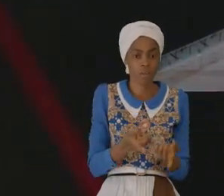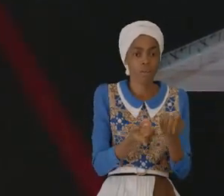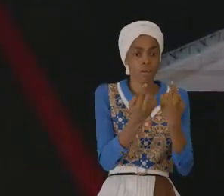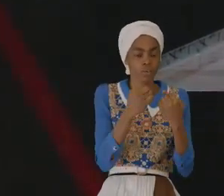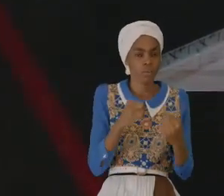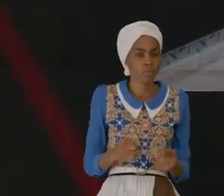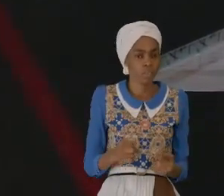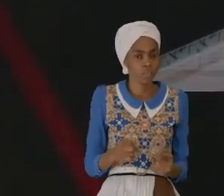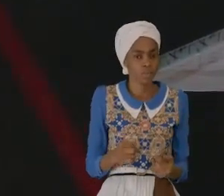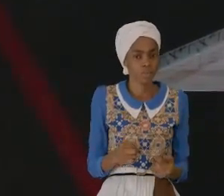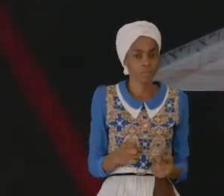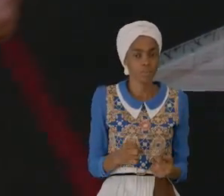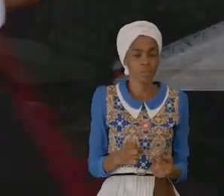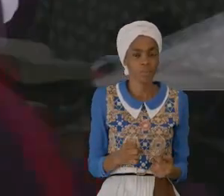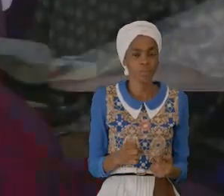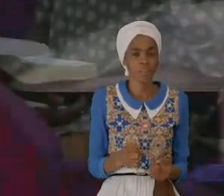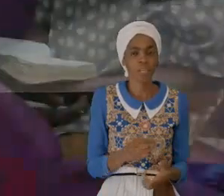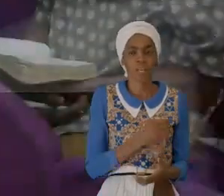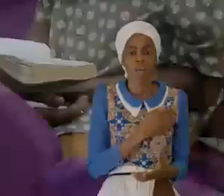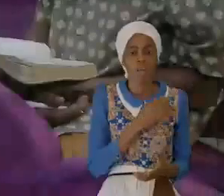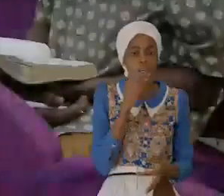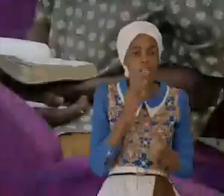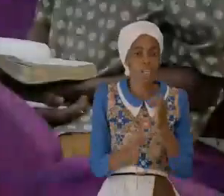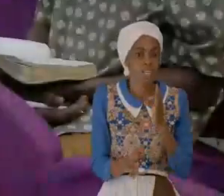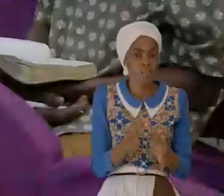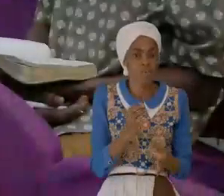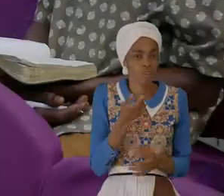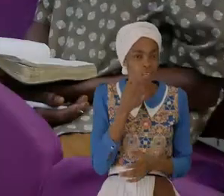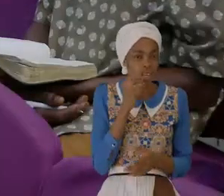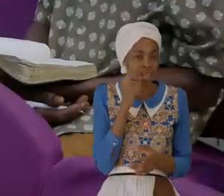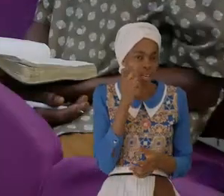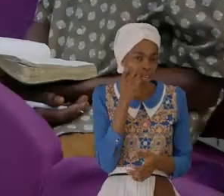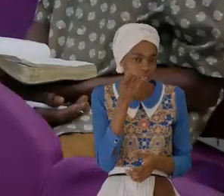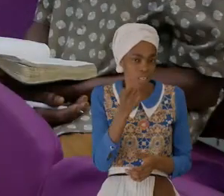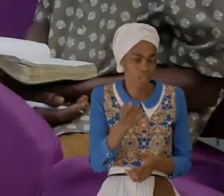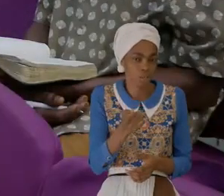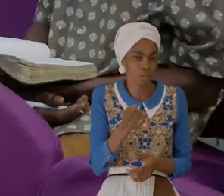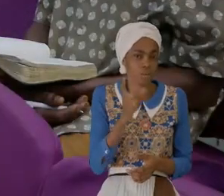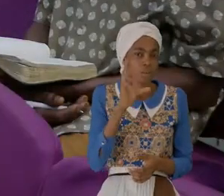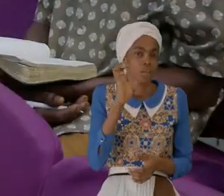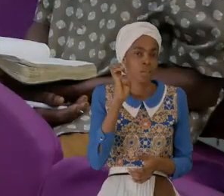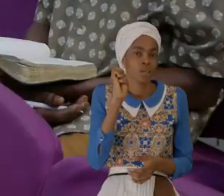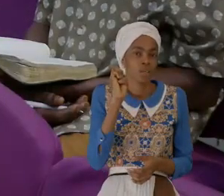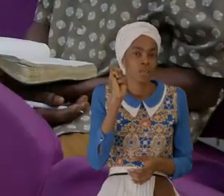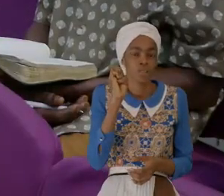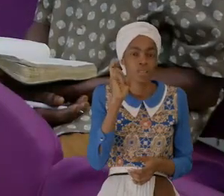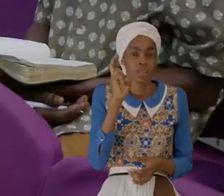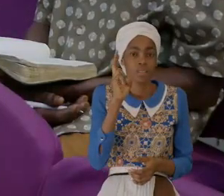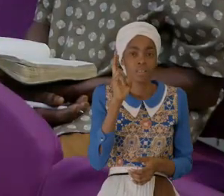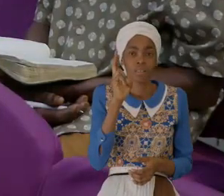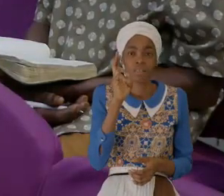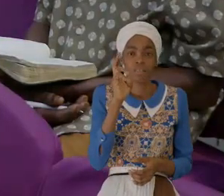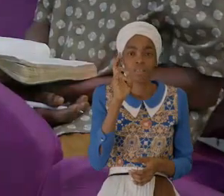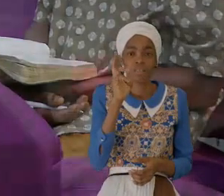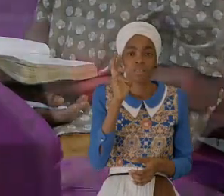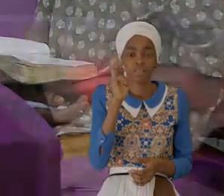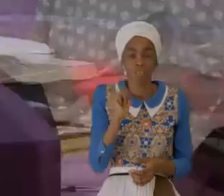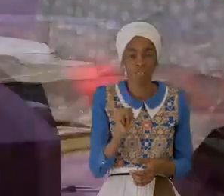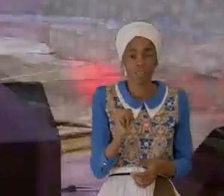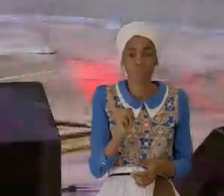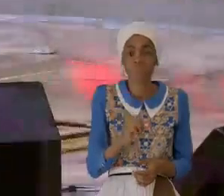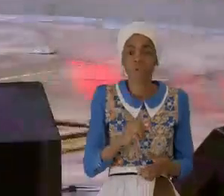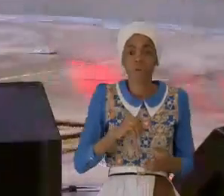things come in. If a little leaven leaveneth the whole lump, how about